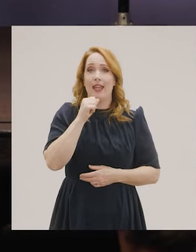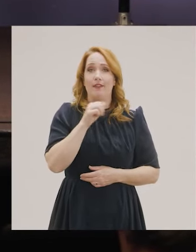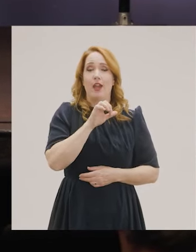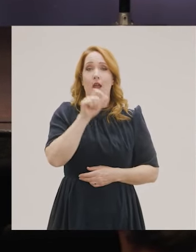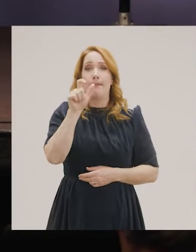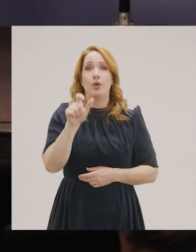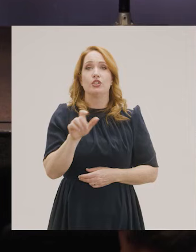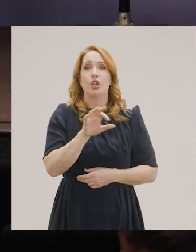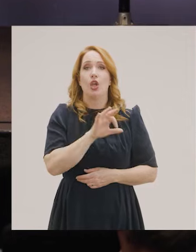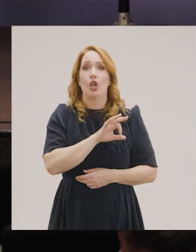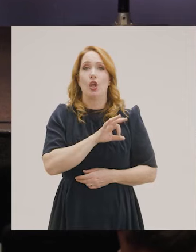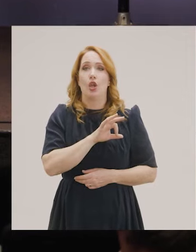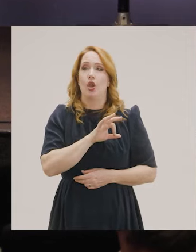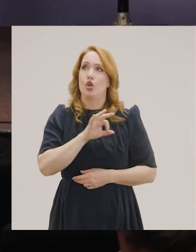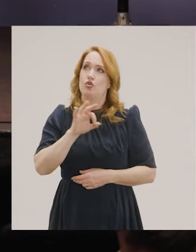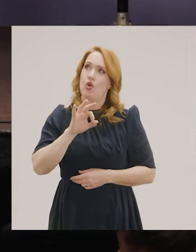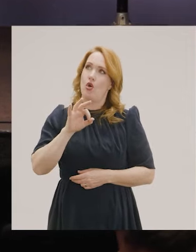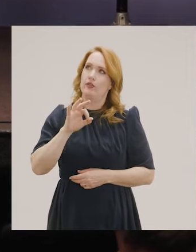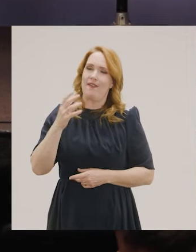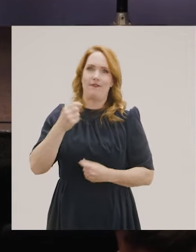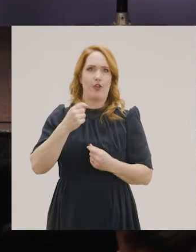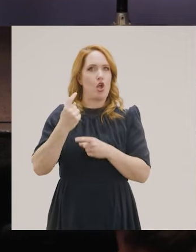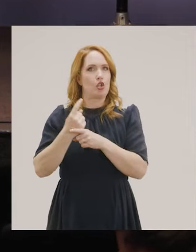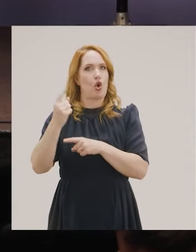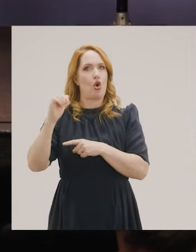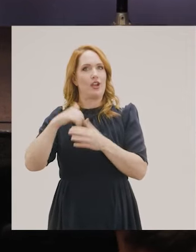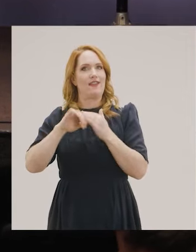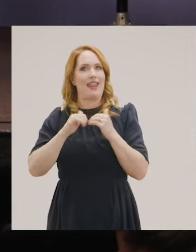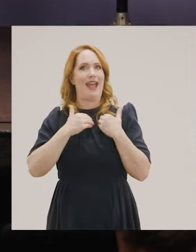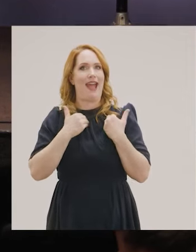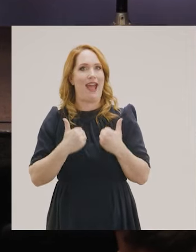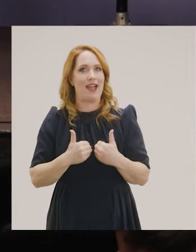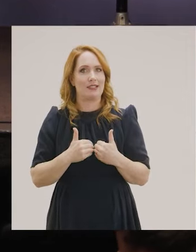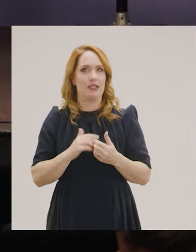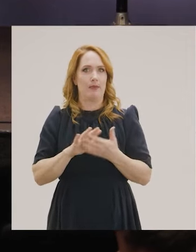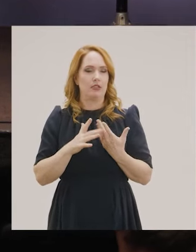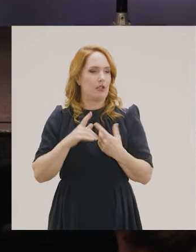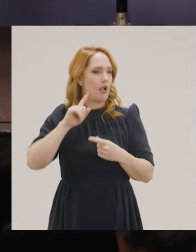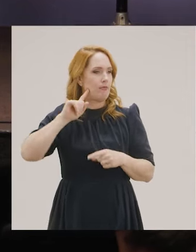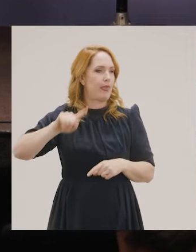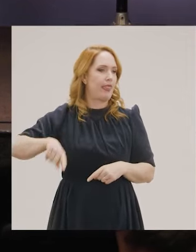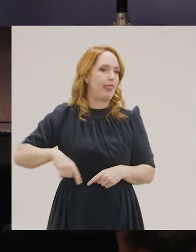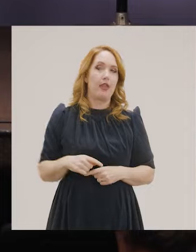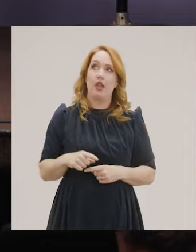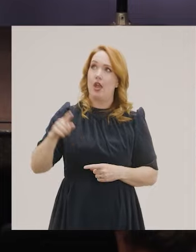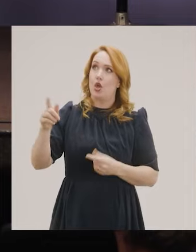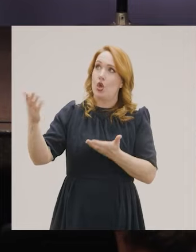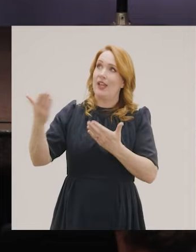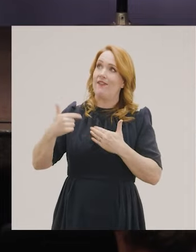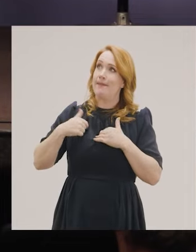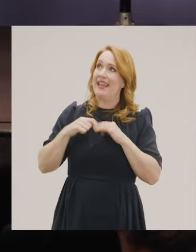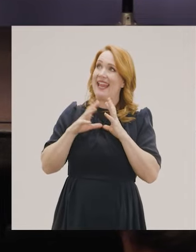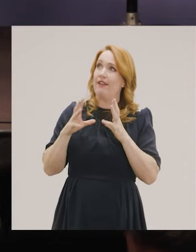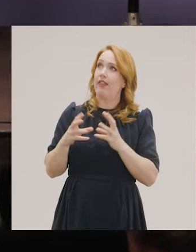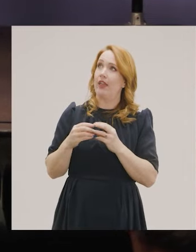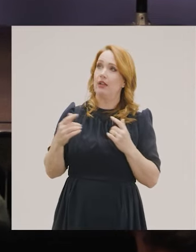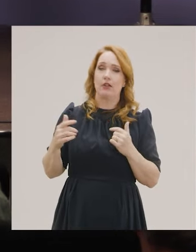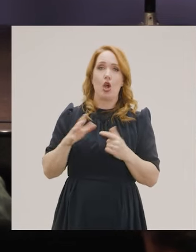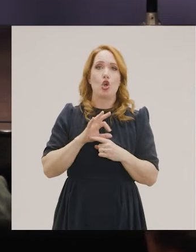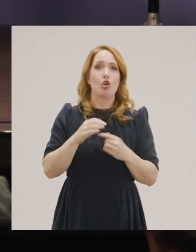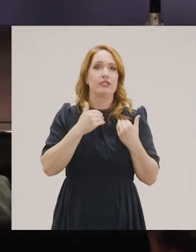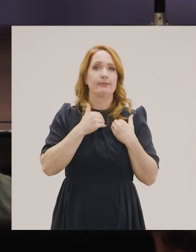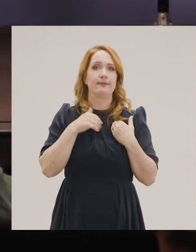a person that is unregenerate. It is a person that has not been affected by God. It's basically saying, "I do not care that